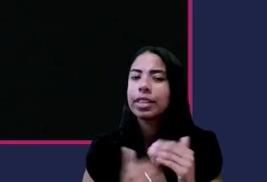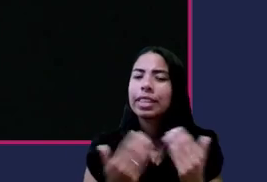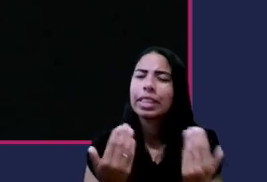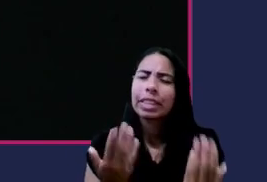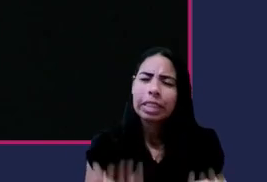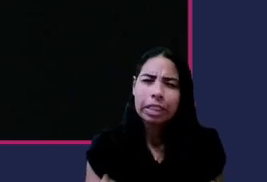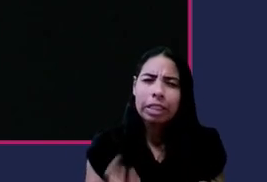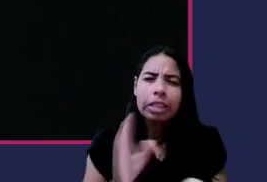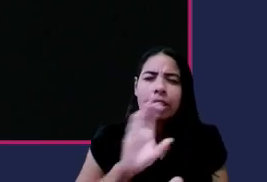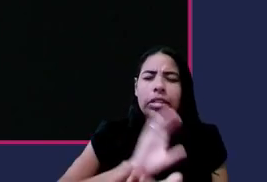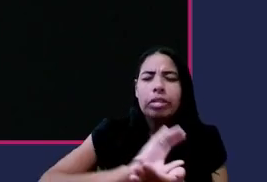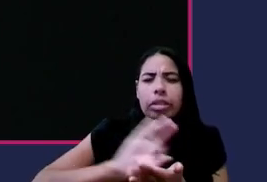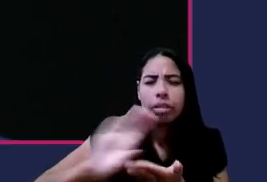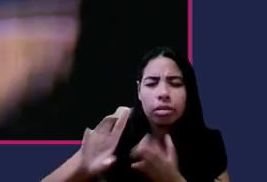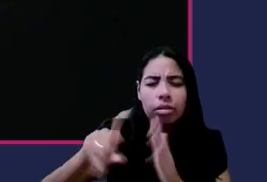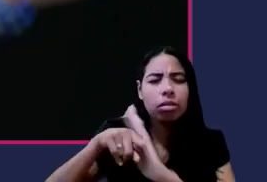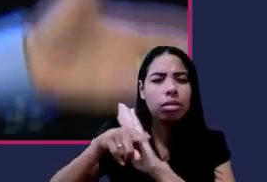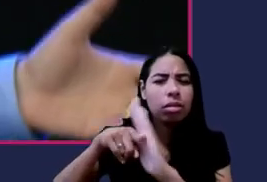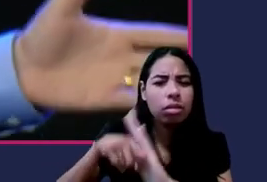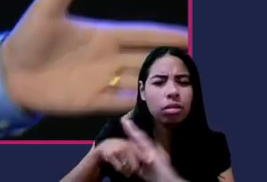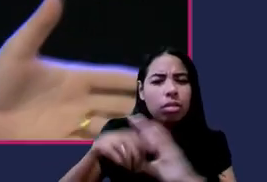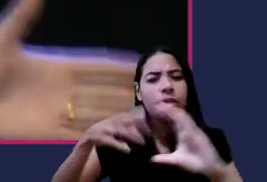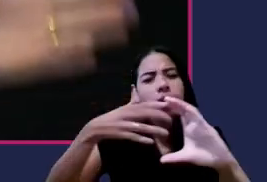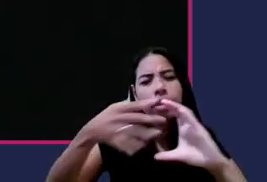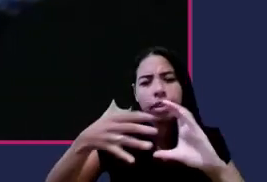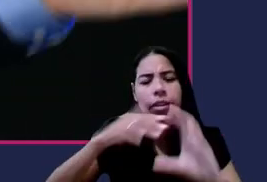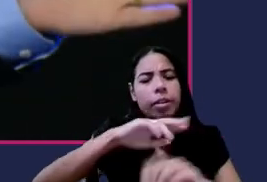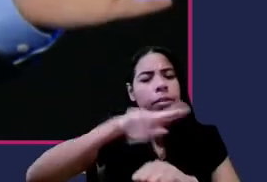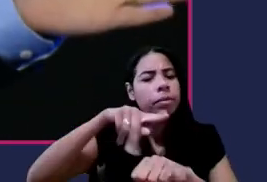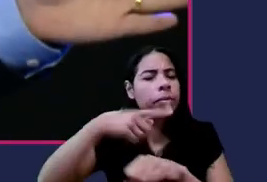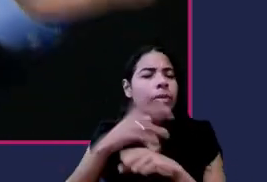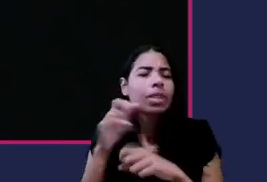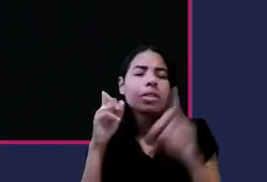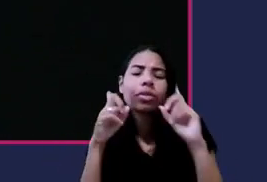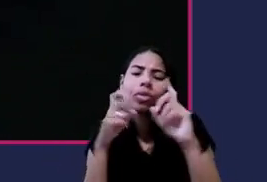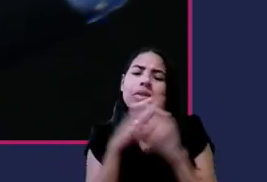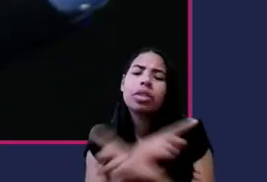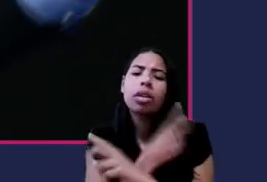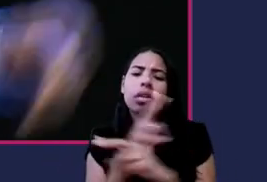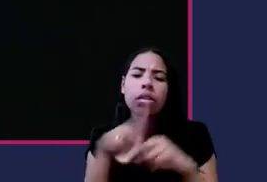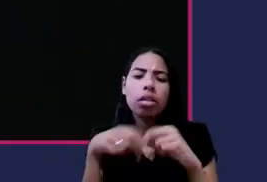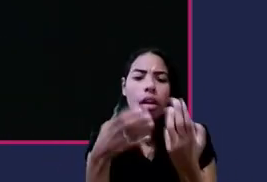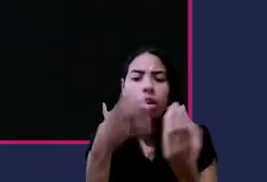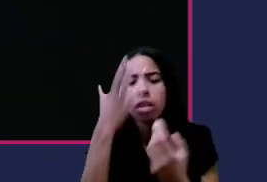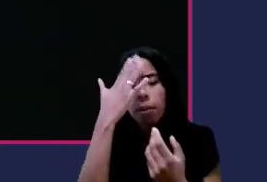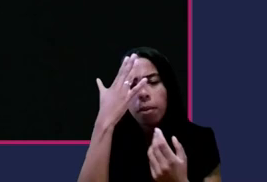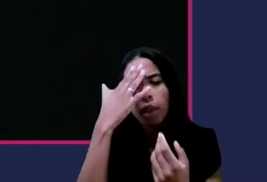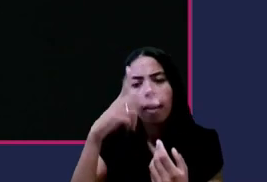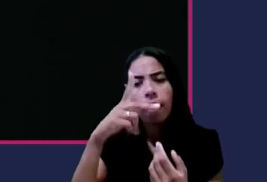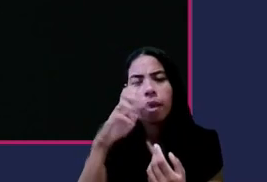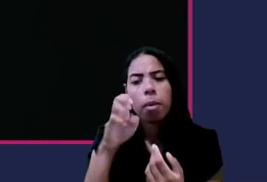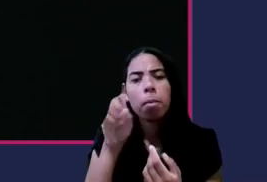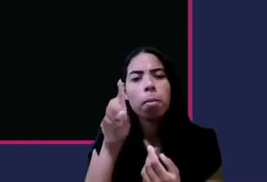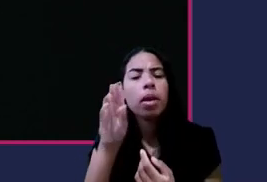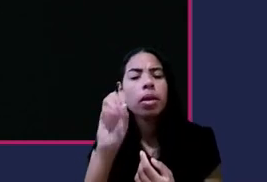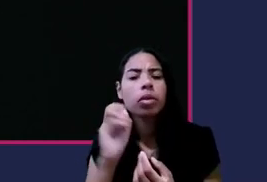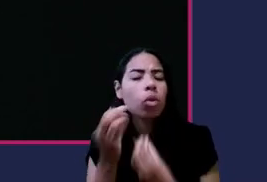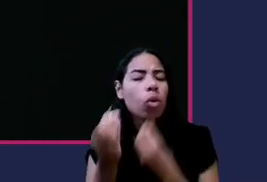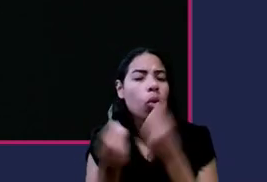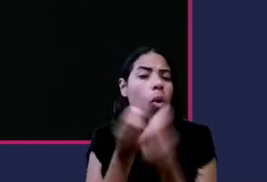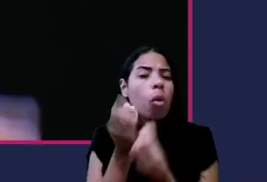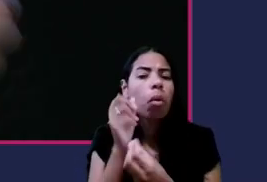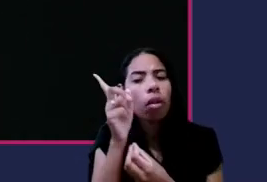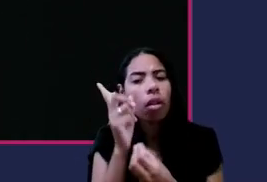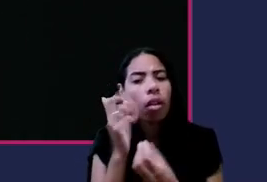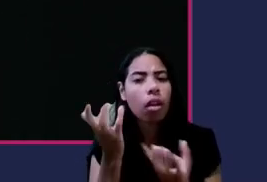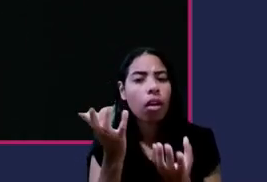We're going to lose all investment that we had in research for rare disease. So I'd like to know from Congressman